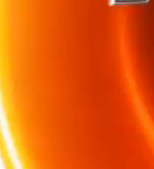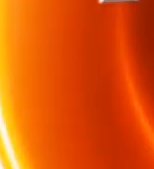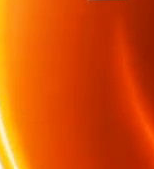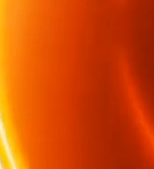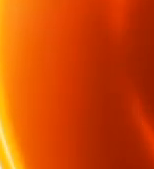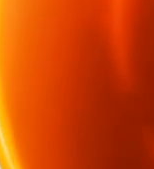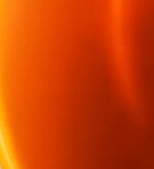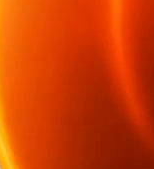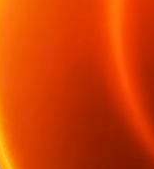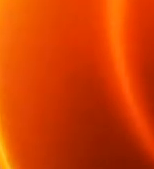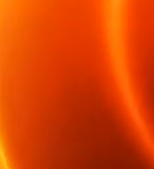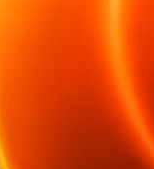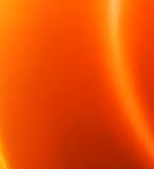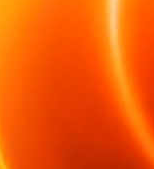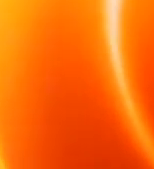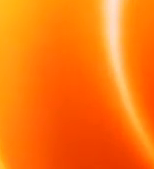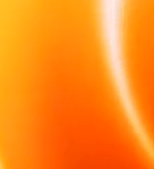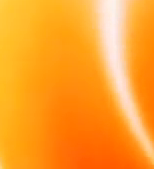Rovers.